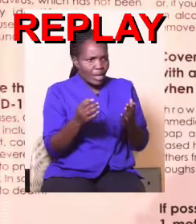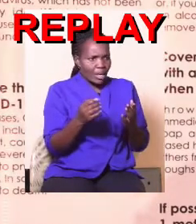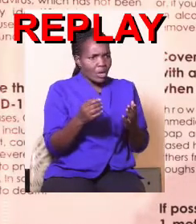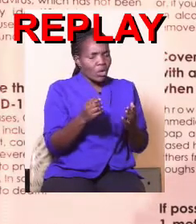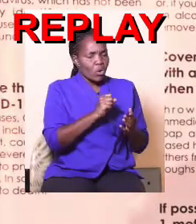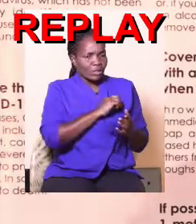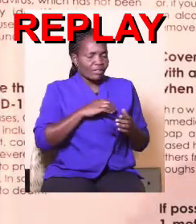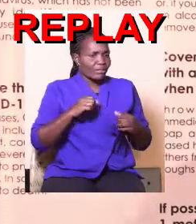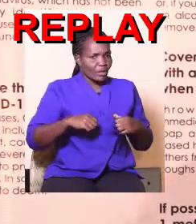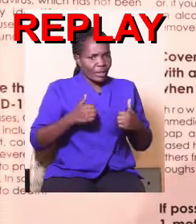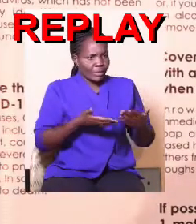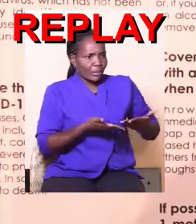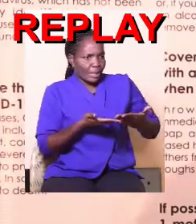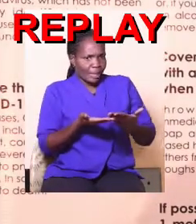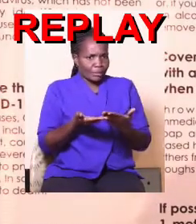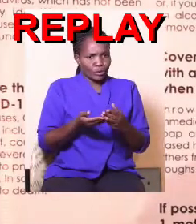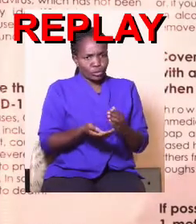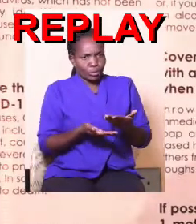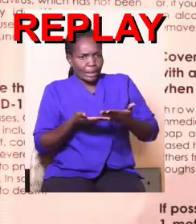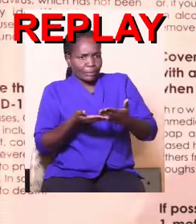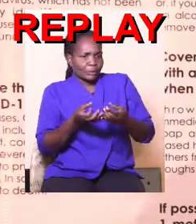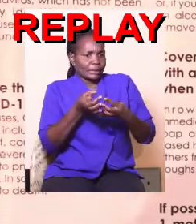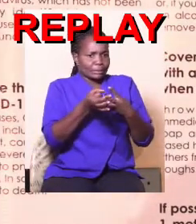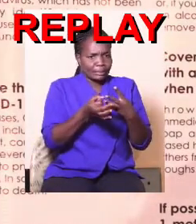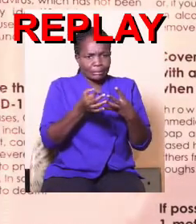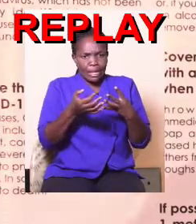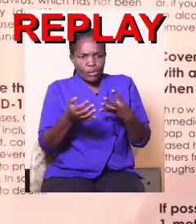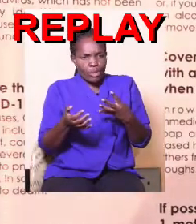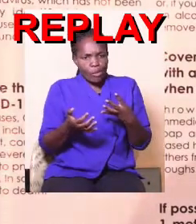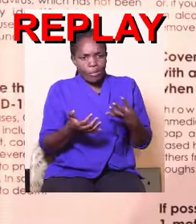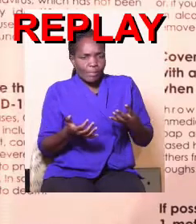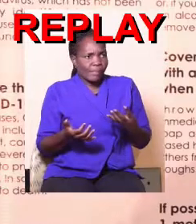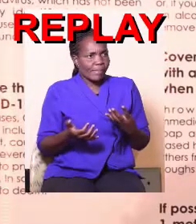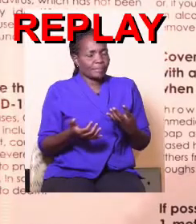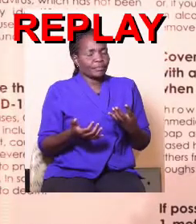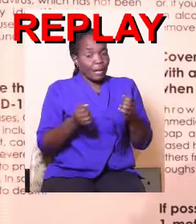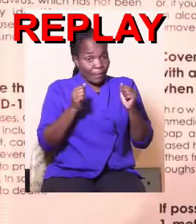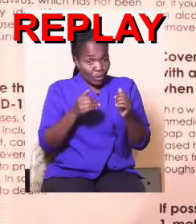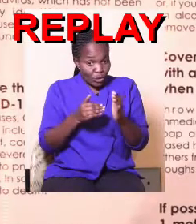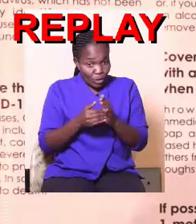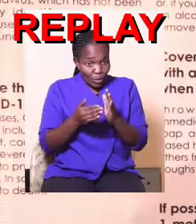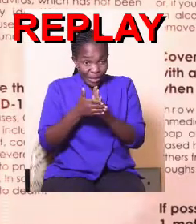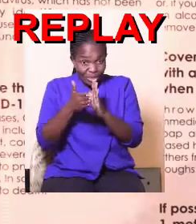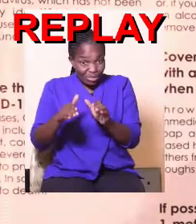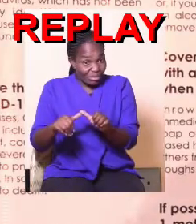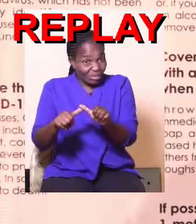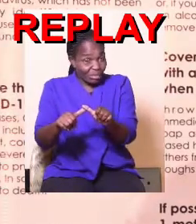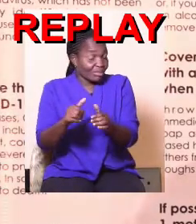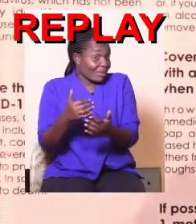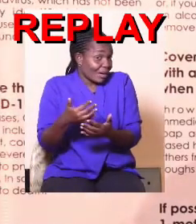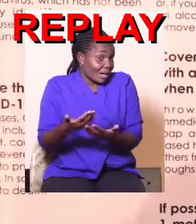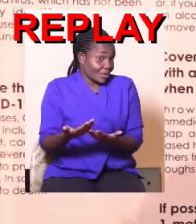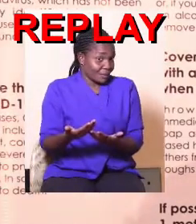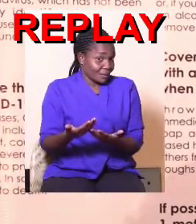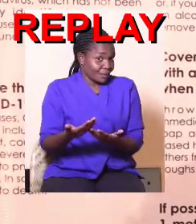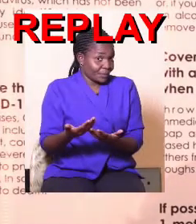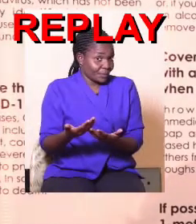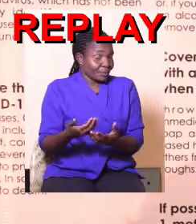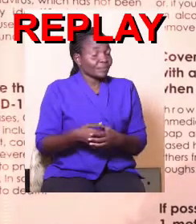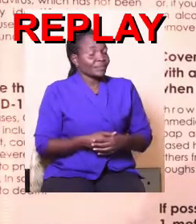practitioners will help us to answer that question. Should we stop here and start opening up? That's a question we have